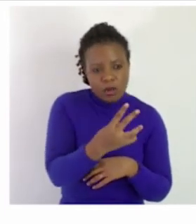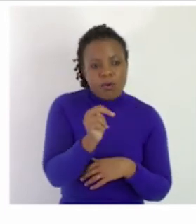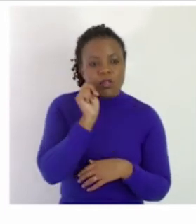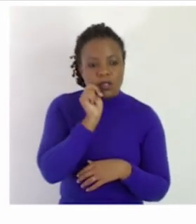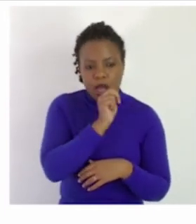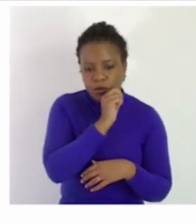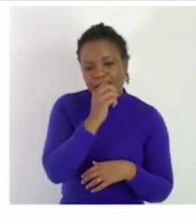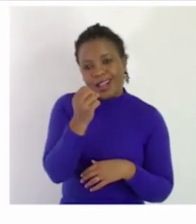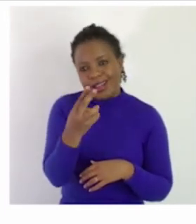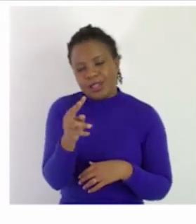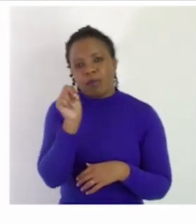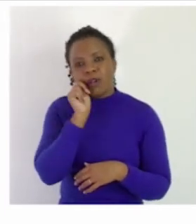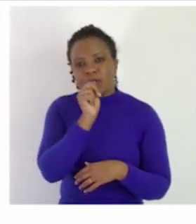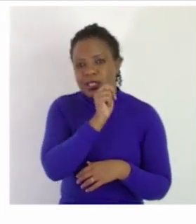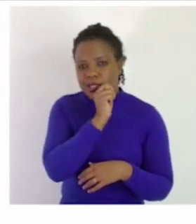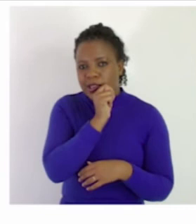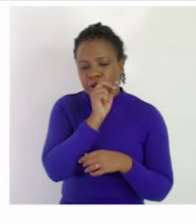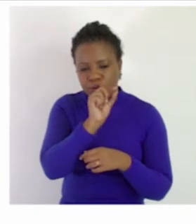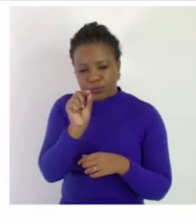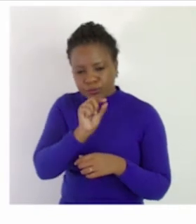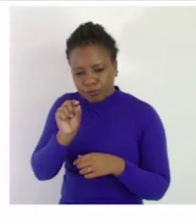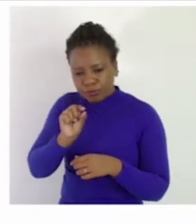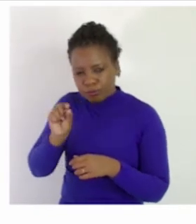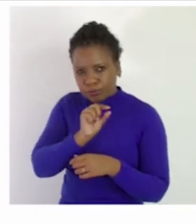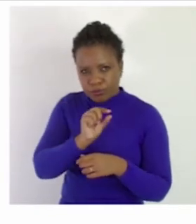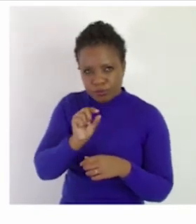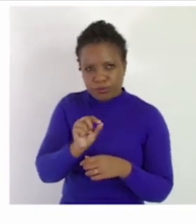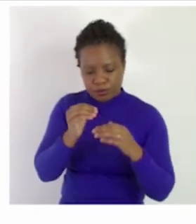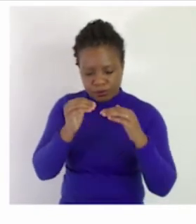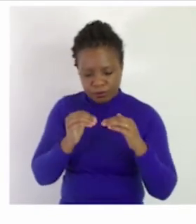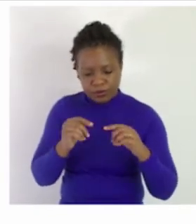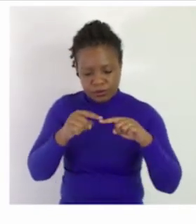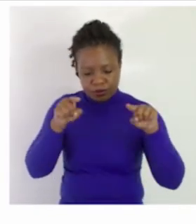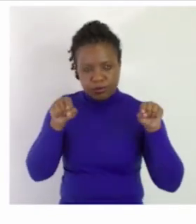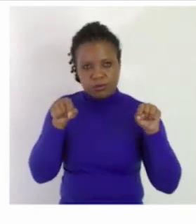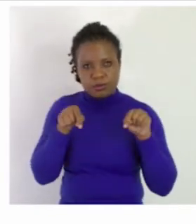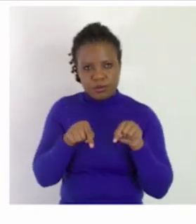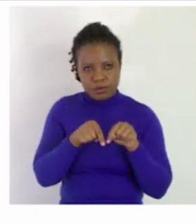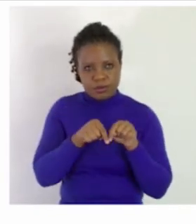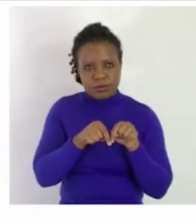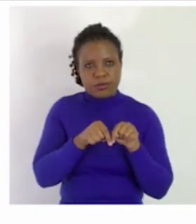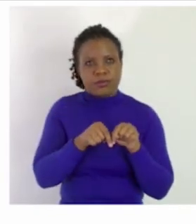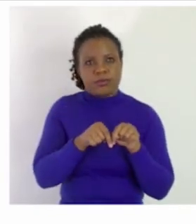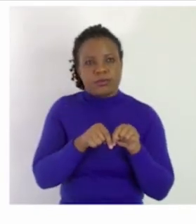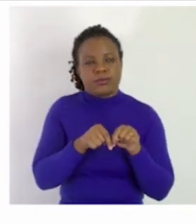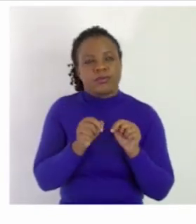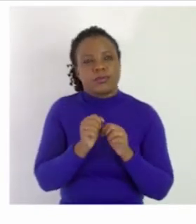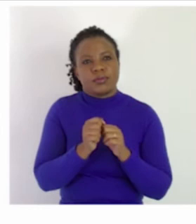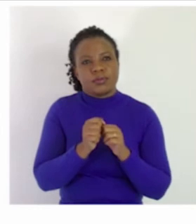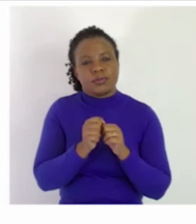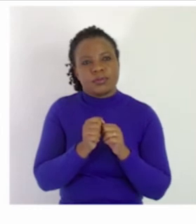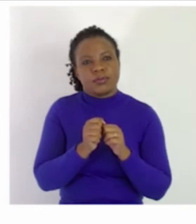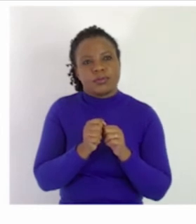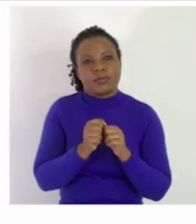It says examples of countable and uncountable nouns. Activity 1.